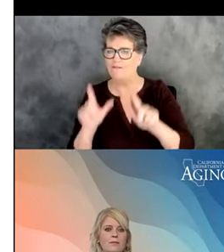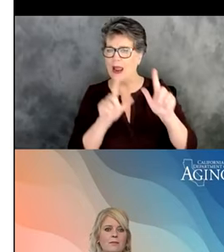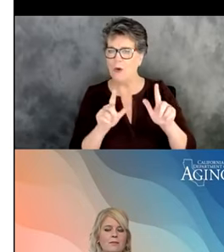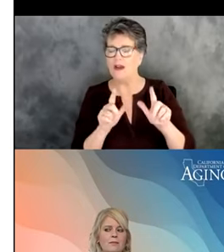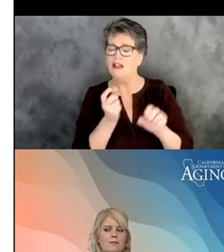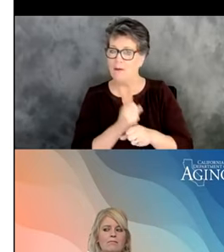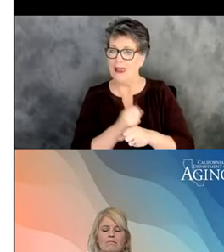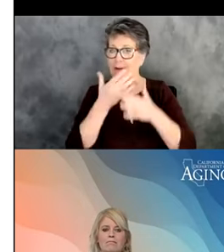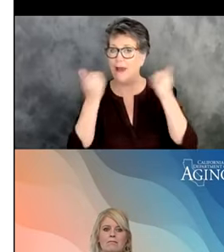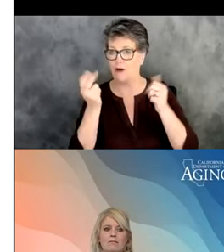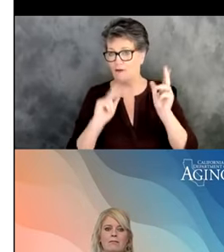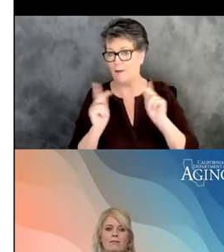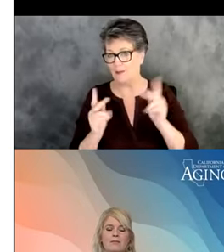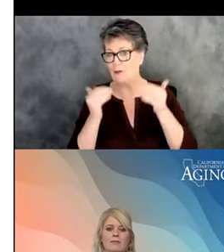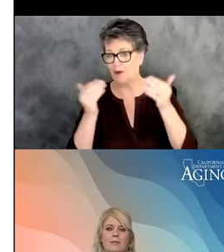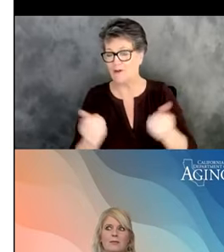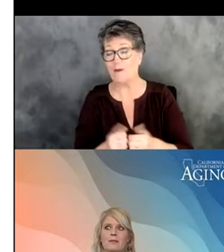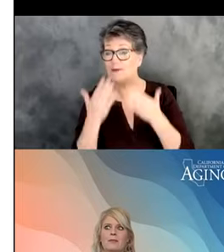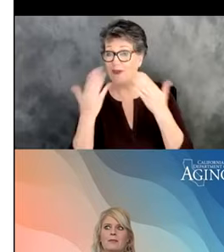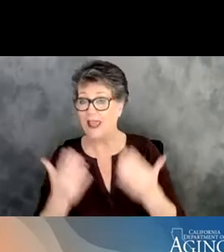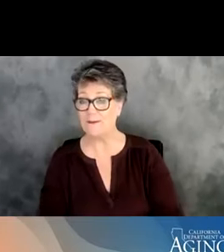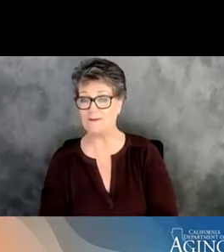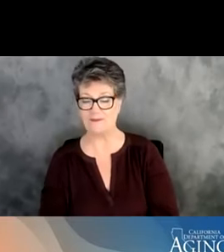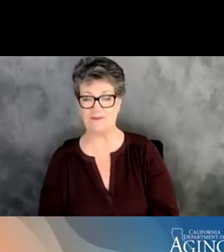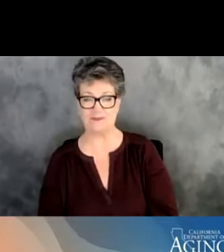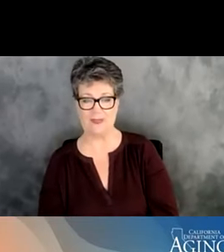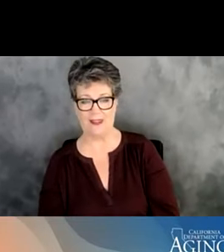better for all of us moving forward. So thank you.